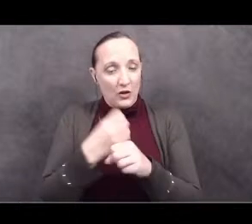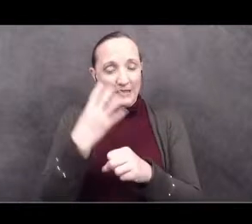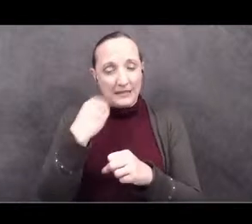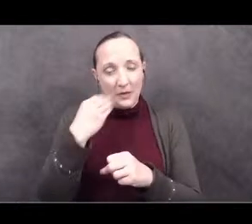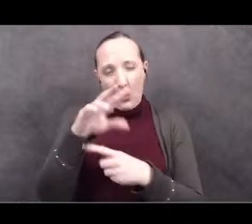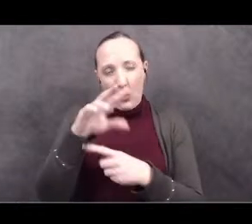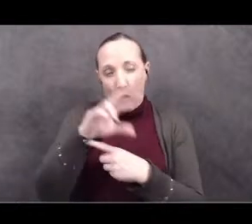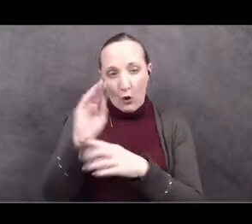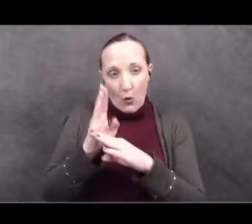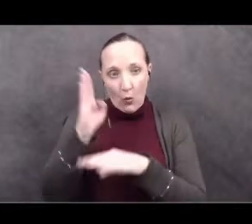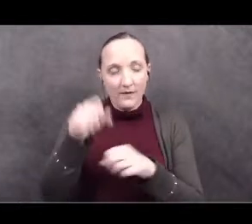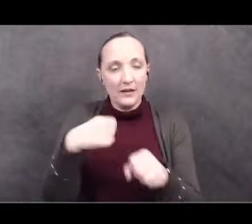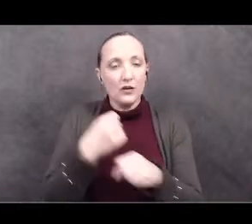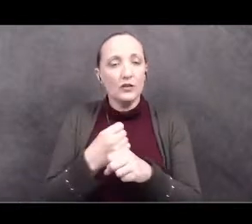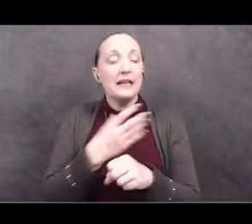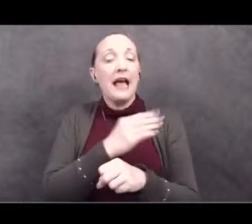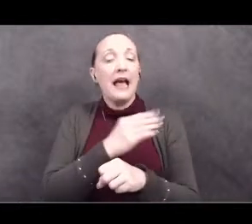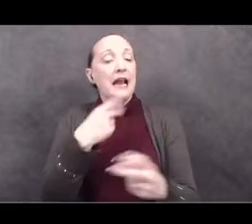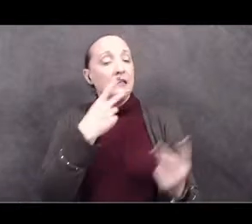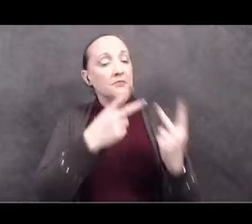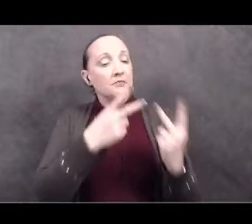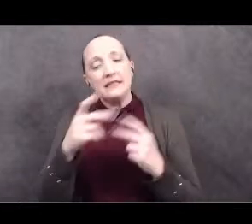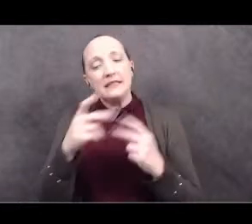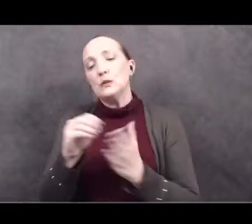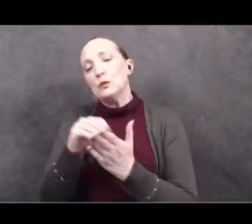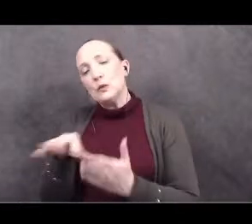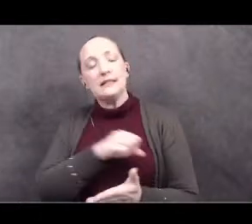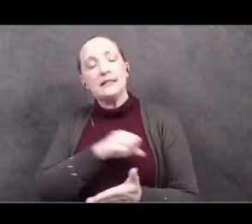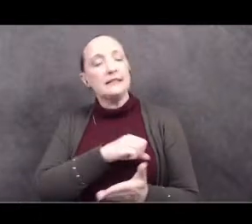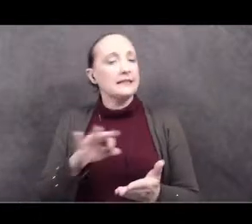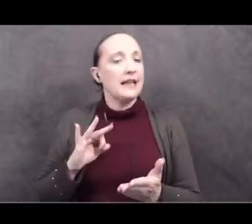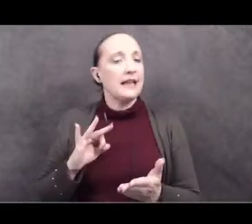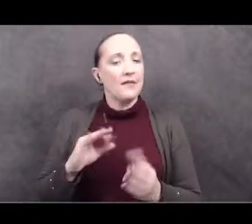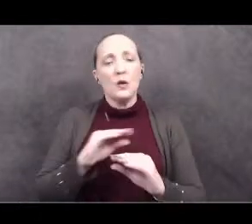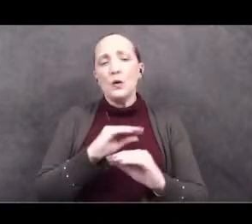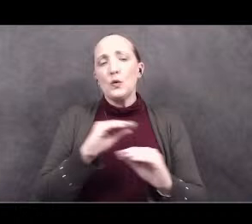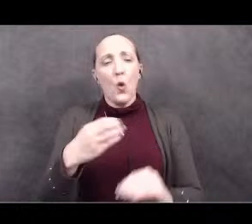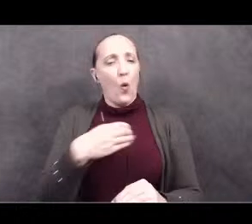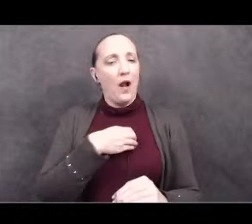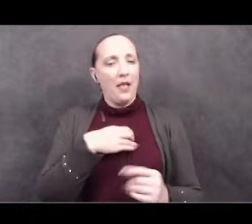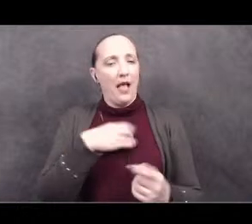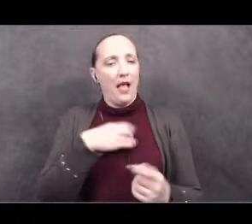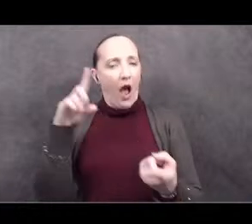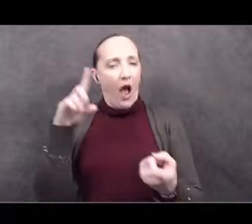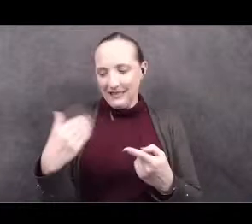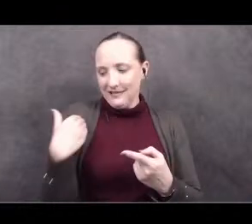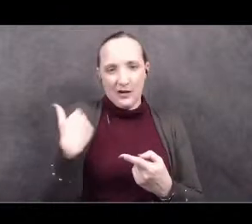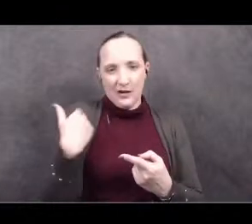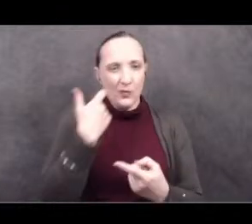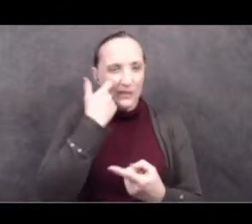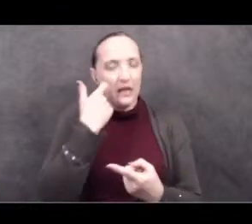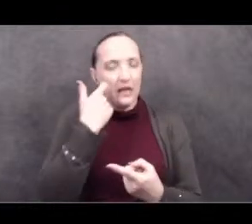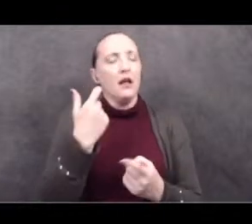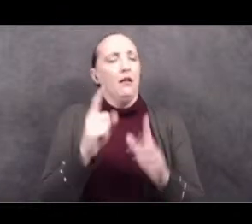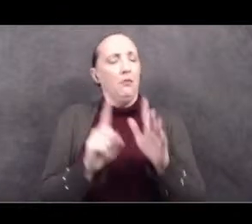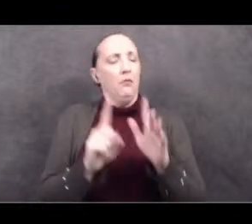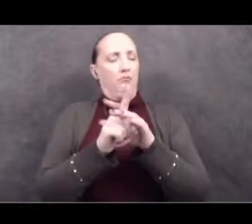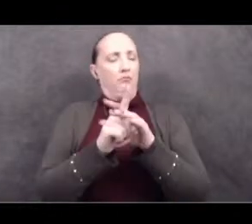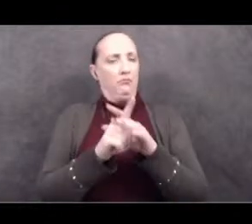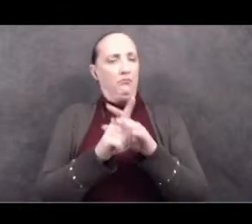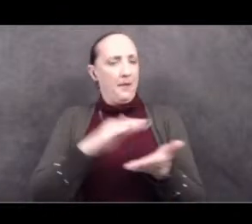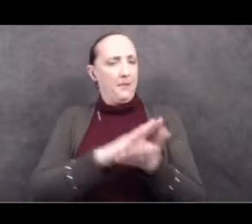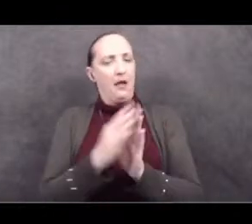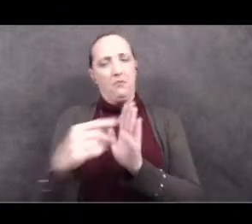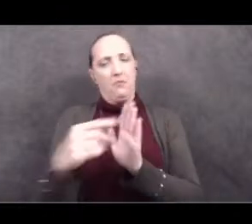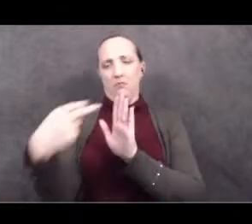facts working with students as well as staff with no complaints just until recently I have been viewed in a negative light because I have